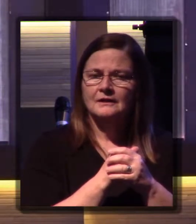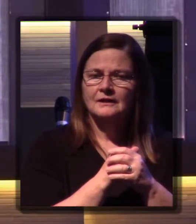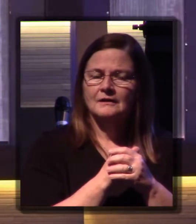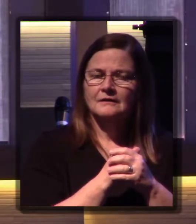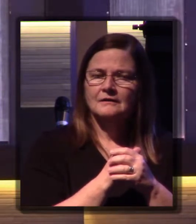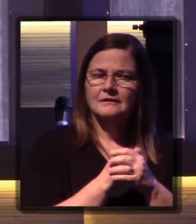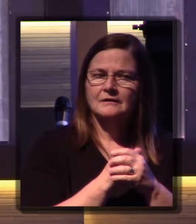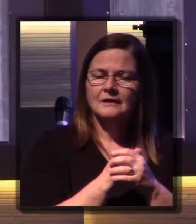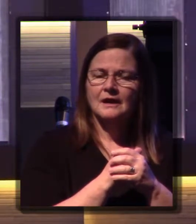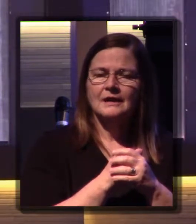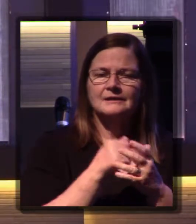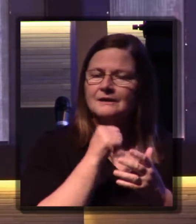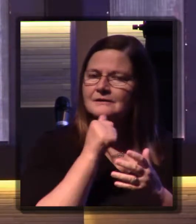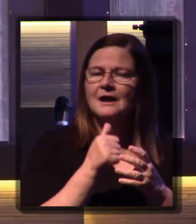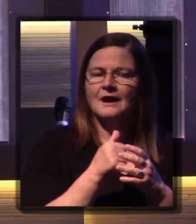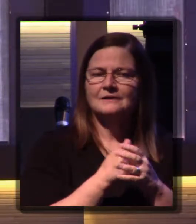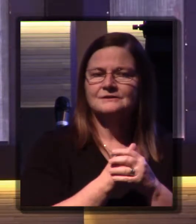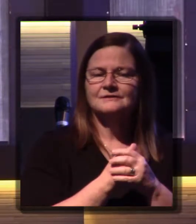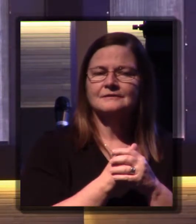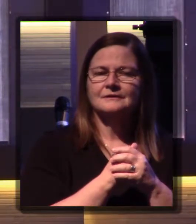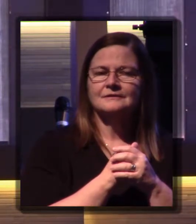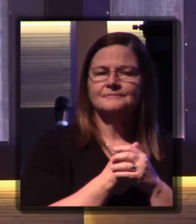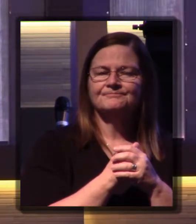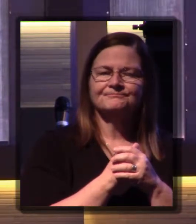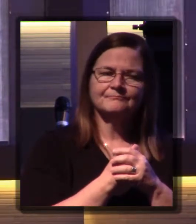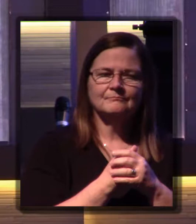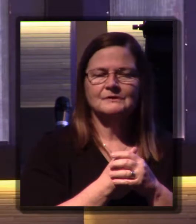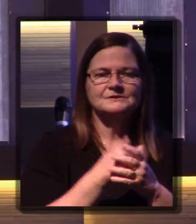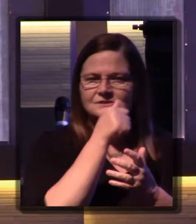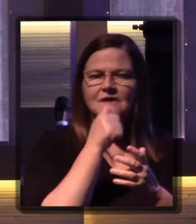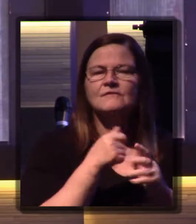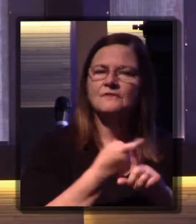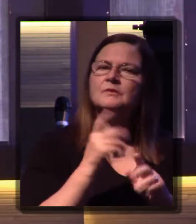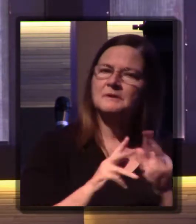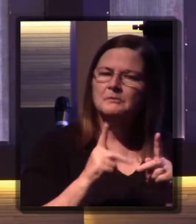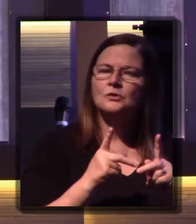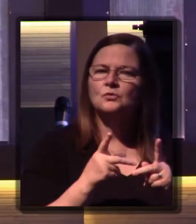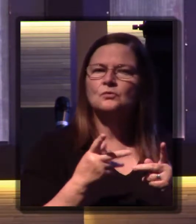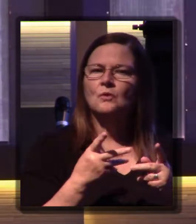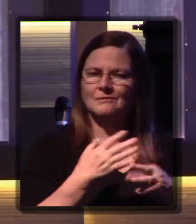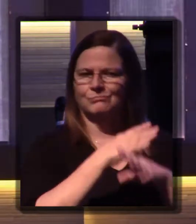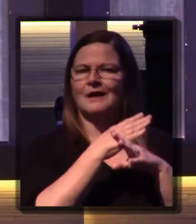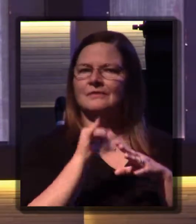that relationship for corrupt and ungodly reasons, for their own purposes.